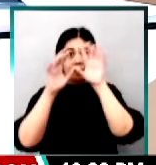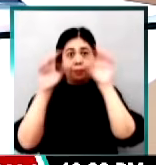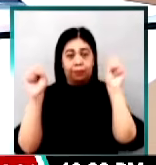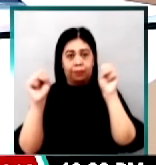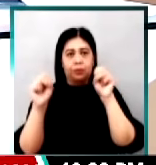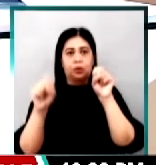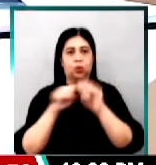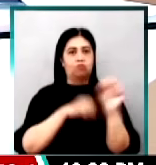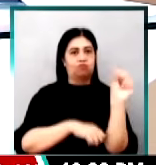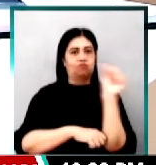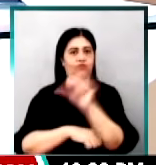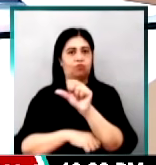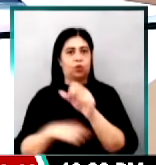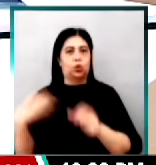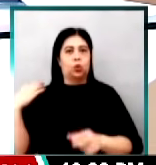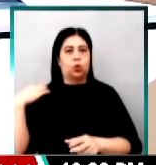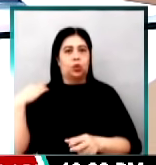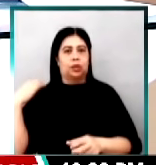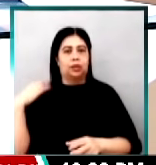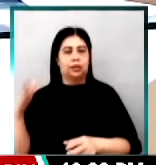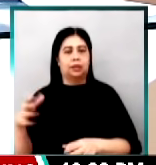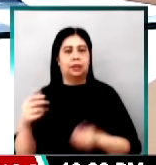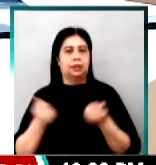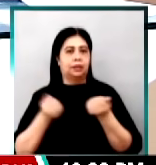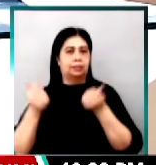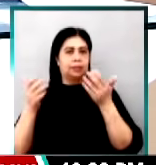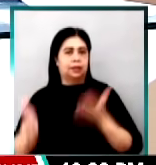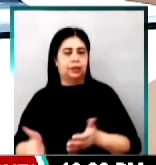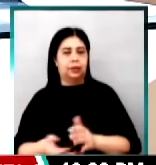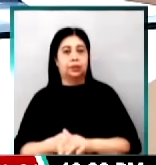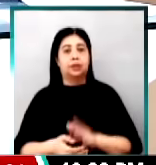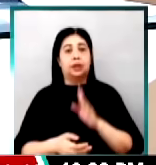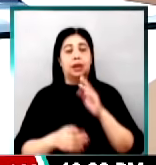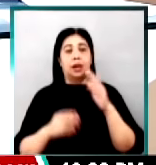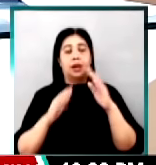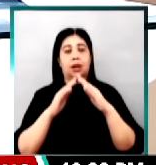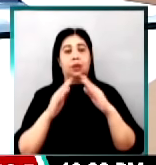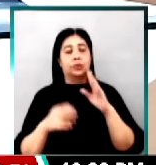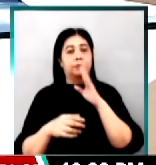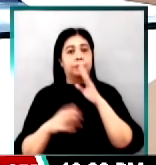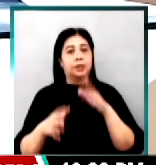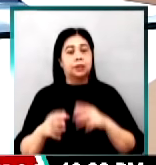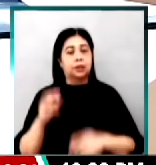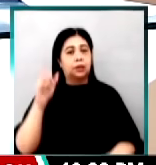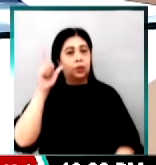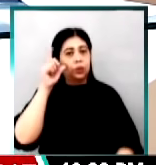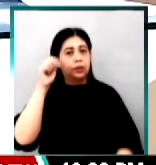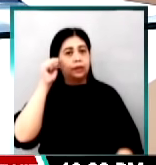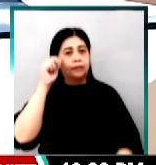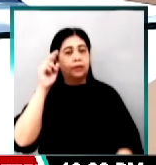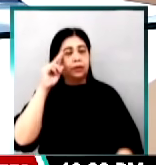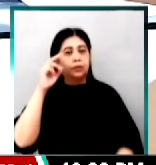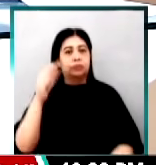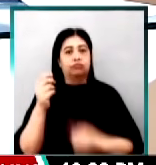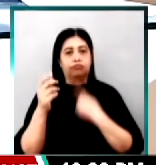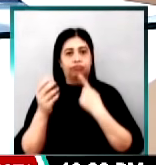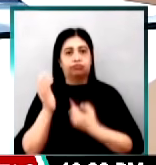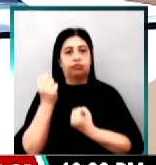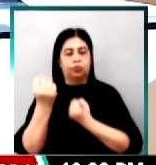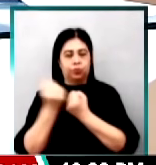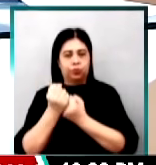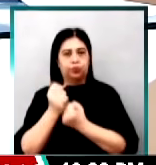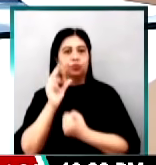magiging kandidato ng administrasyon. Si House Speaker Lord Alan Velasco naman inihayag ang suporta sa Duterte-Duterte